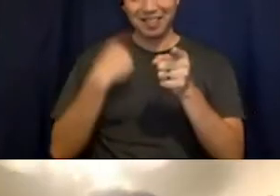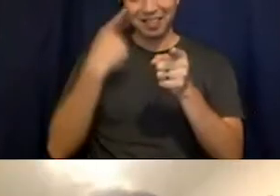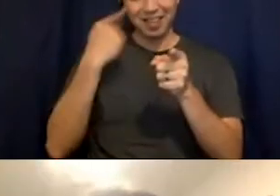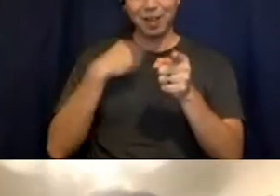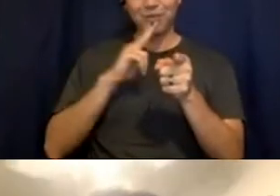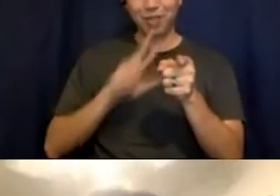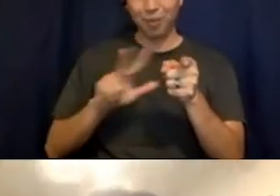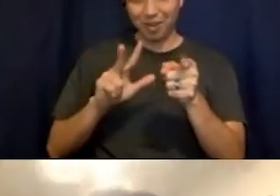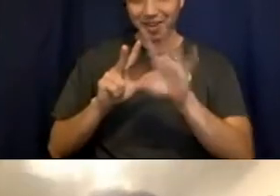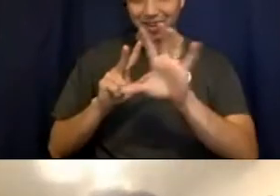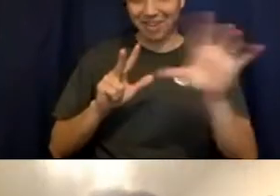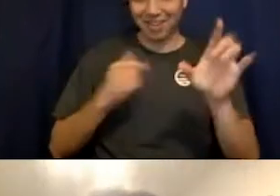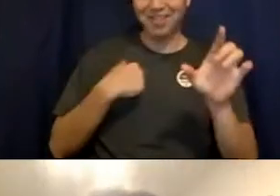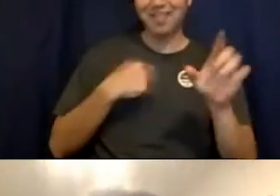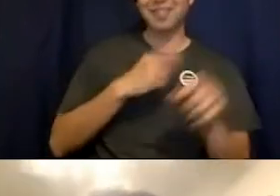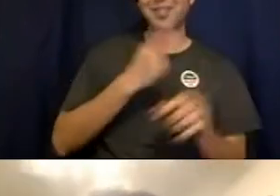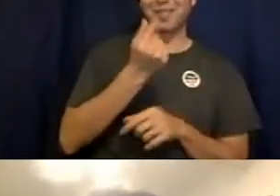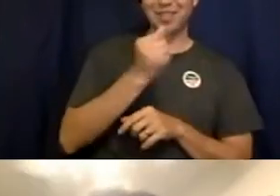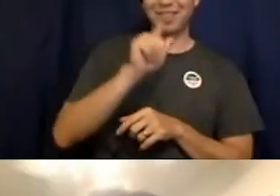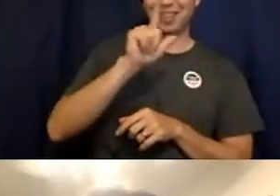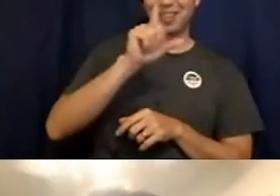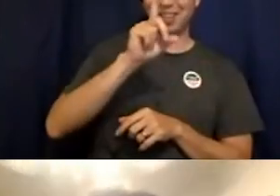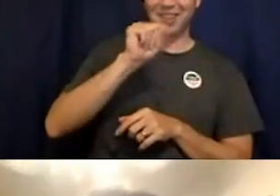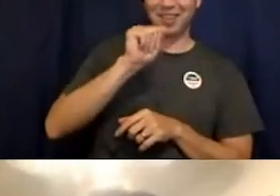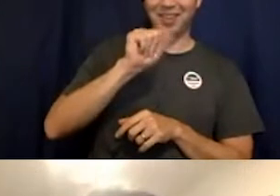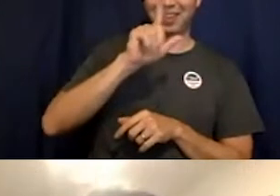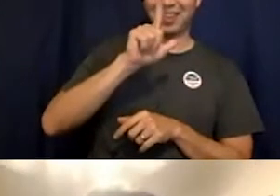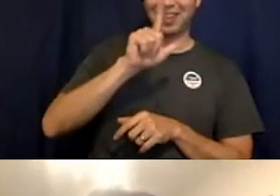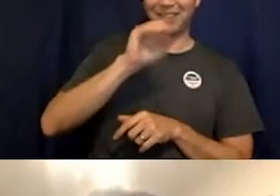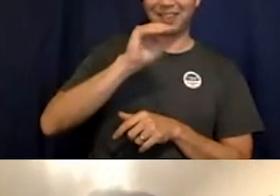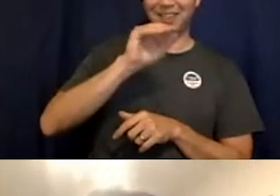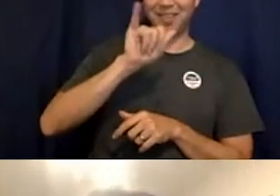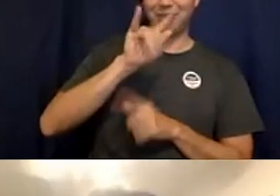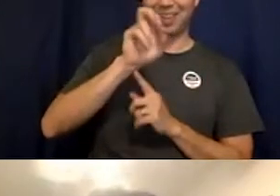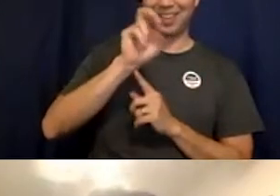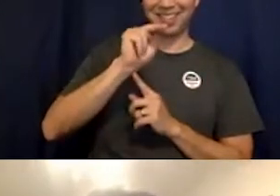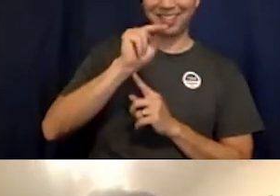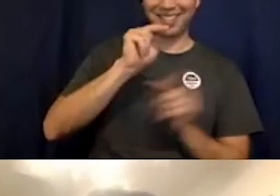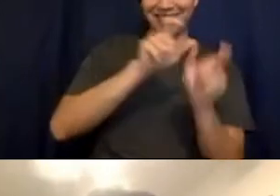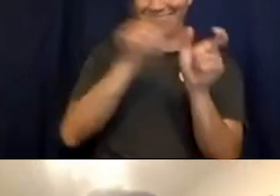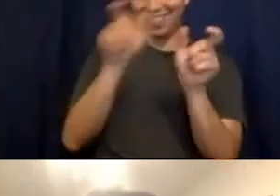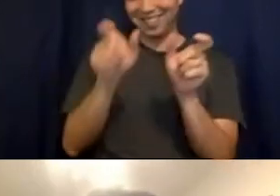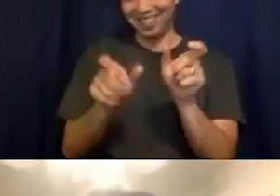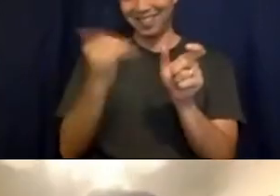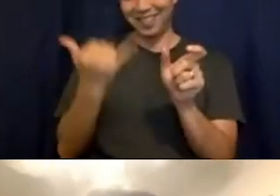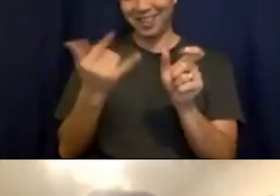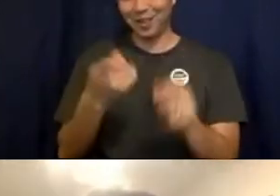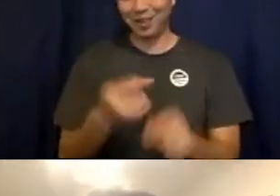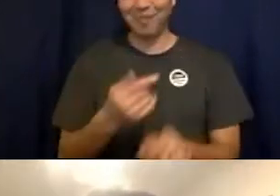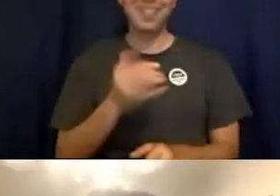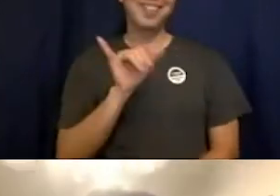my wife says it's a she, I say it's a he. But that was my challenge that I wanted to do for you.